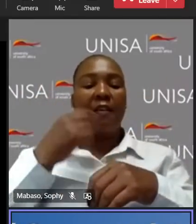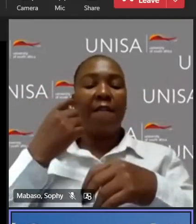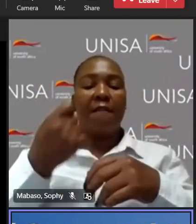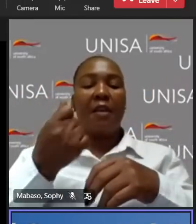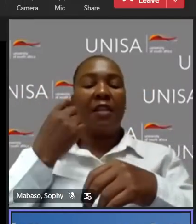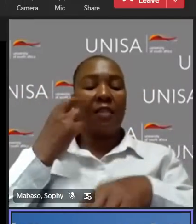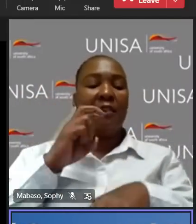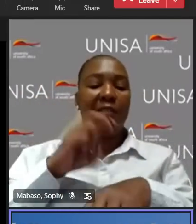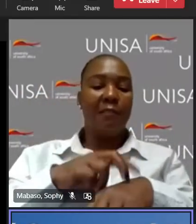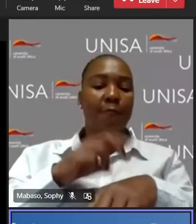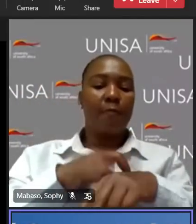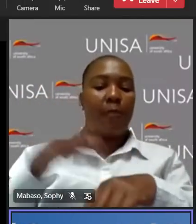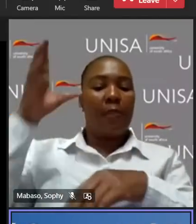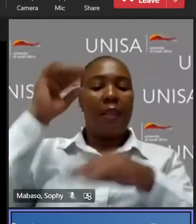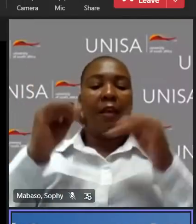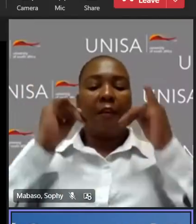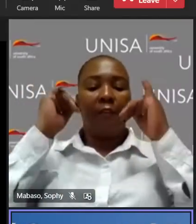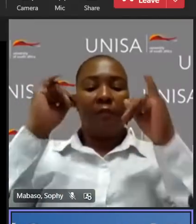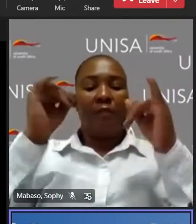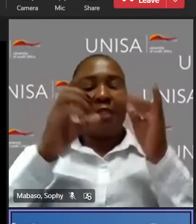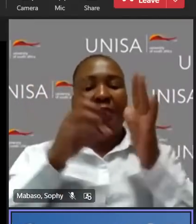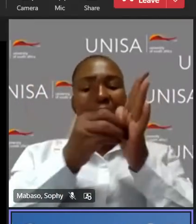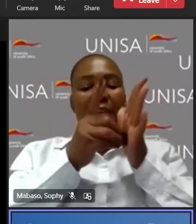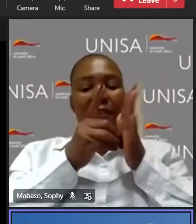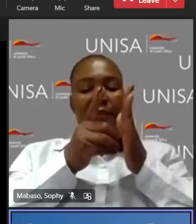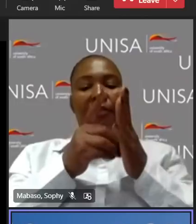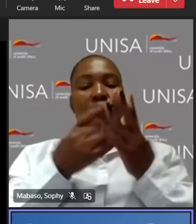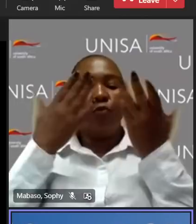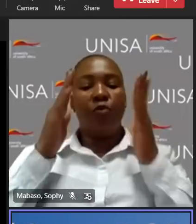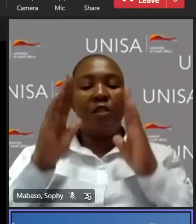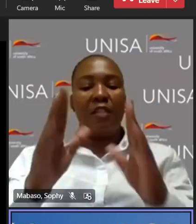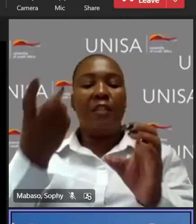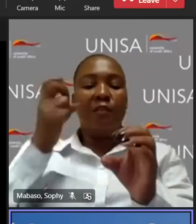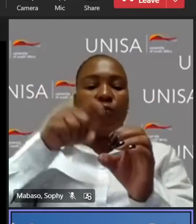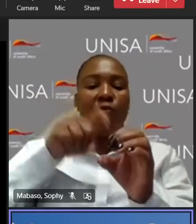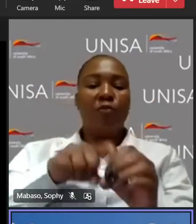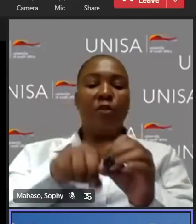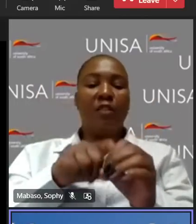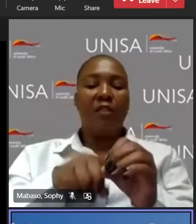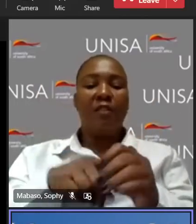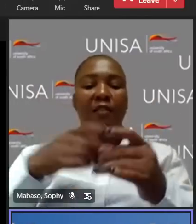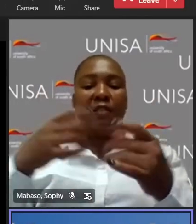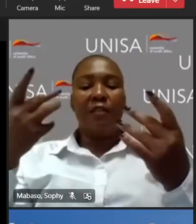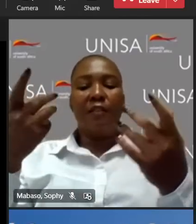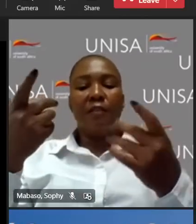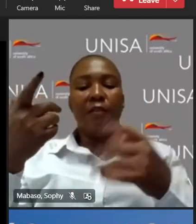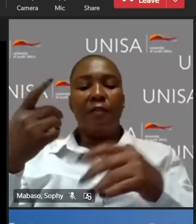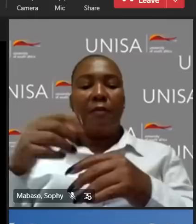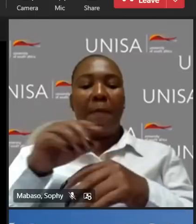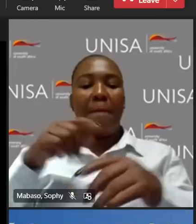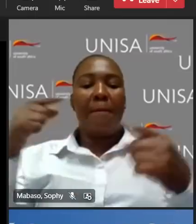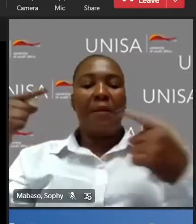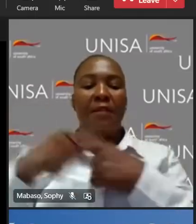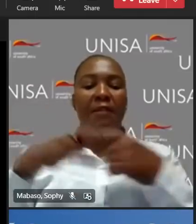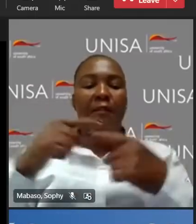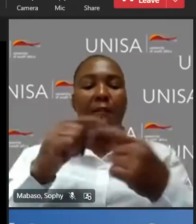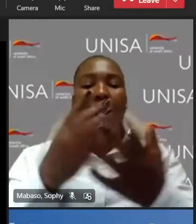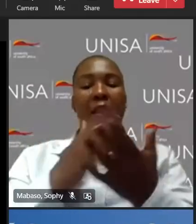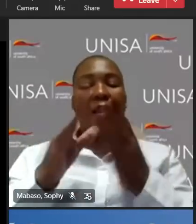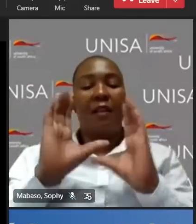and academically deserving students, including the missing middle as well.